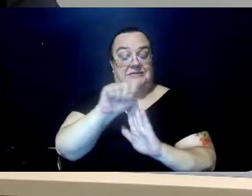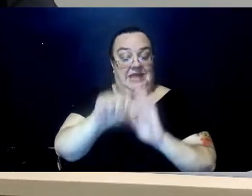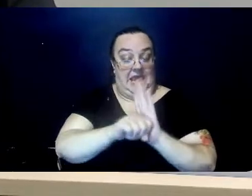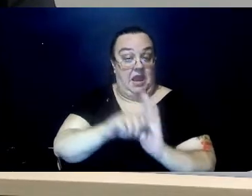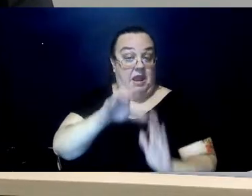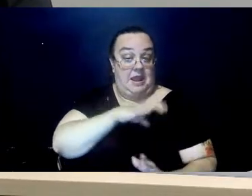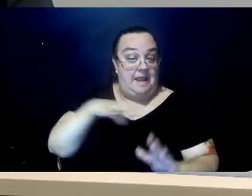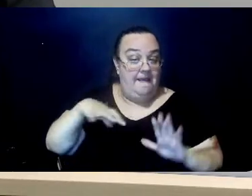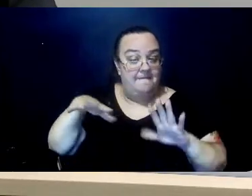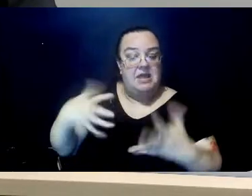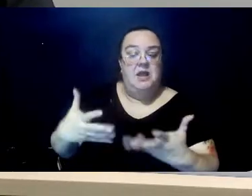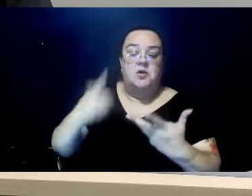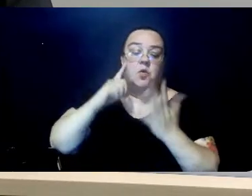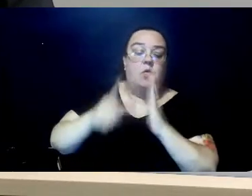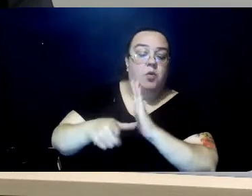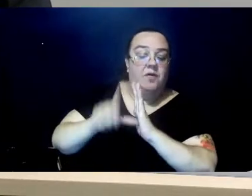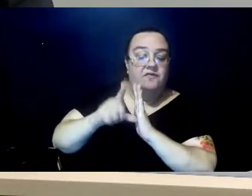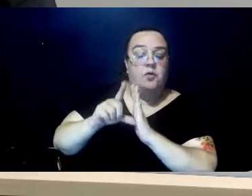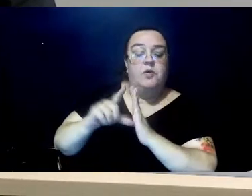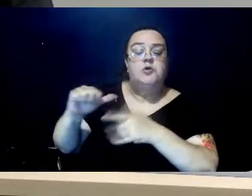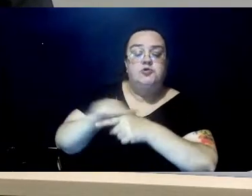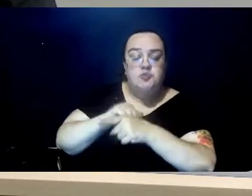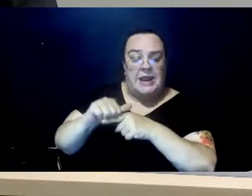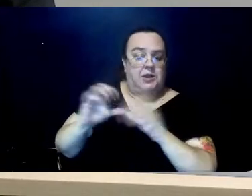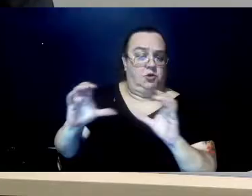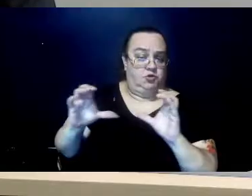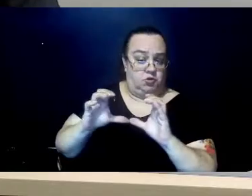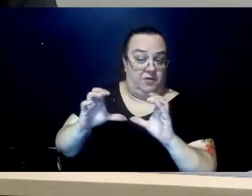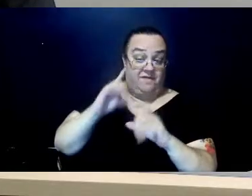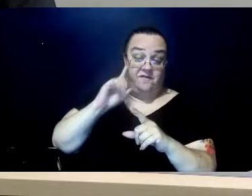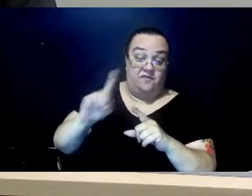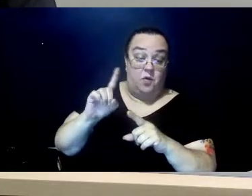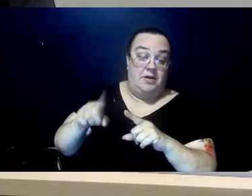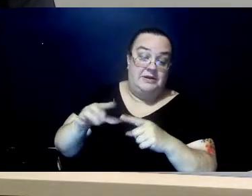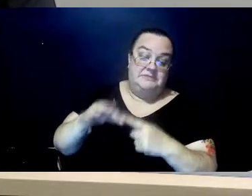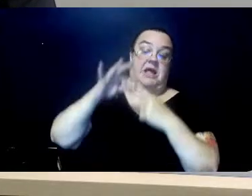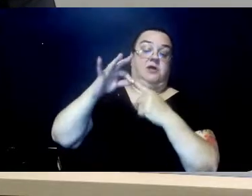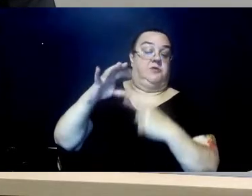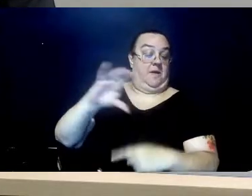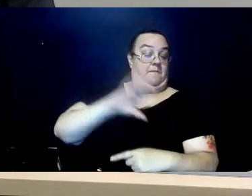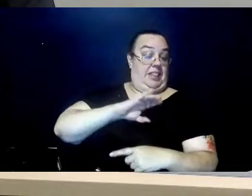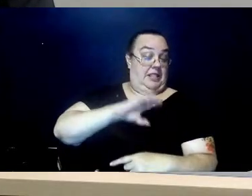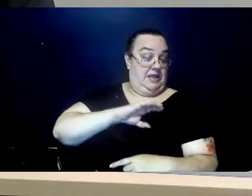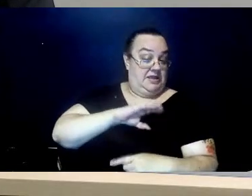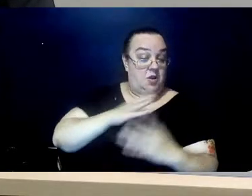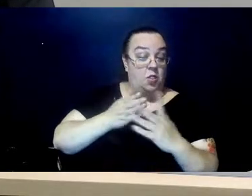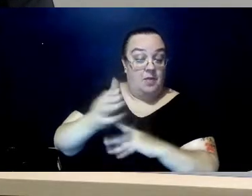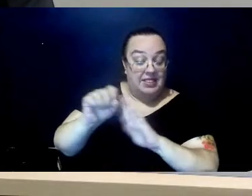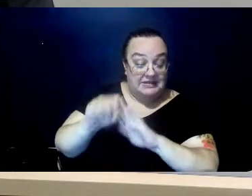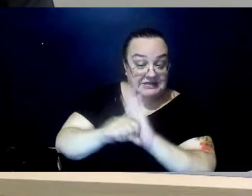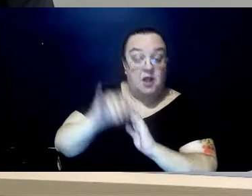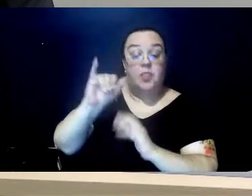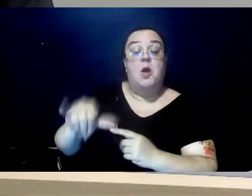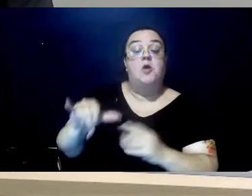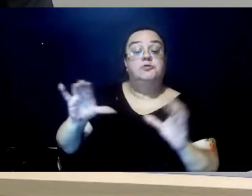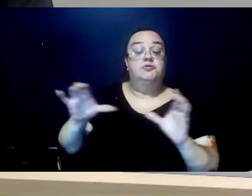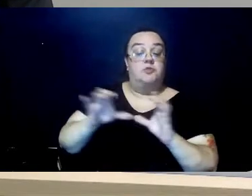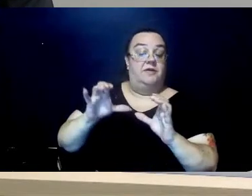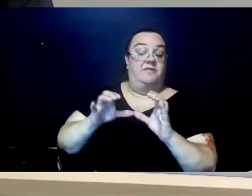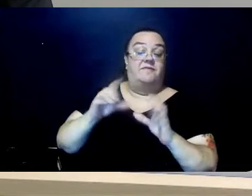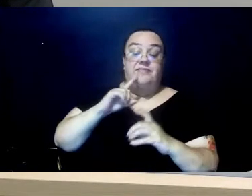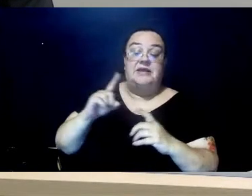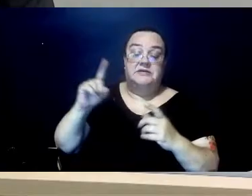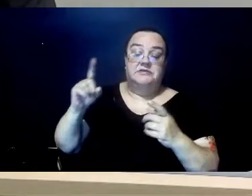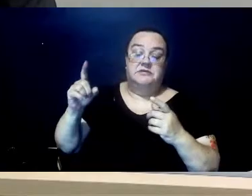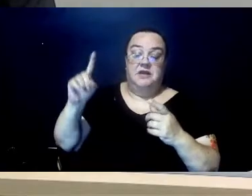training and certification for special police officers throughout the state. Those certifications for special police officers are governed by the Maryland Police Training and